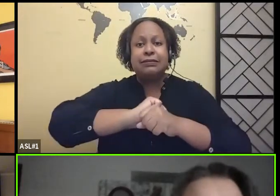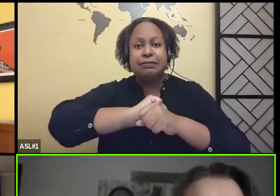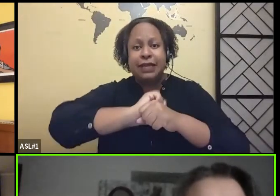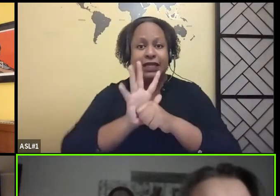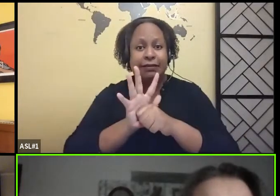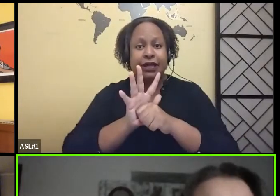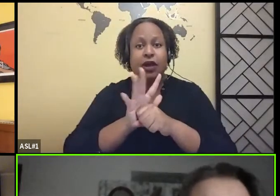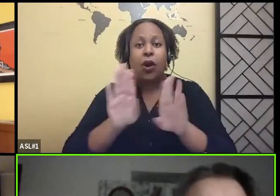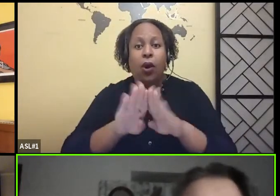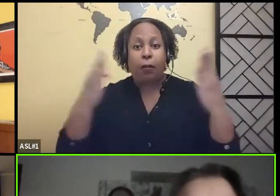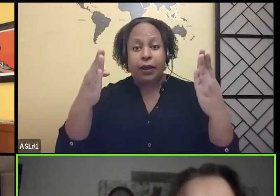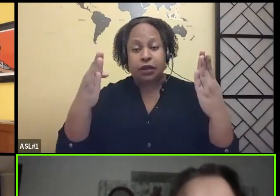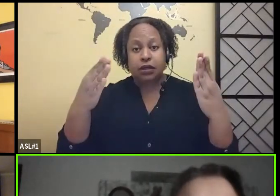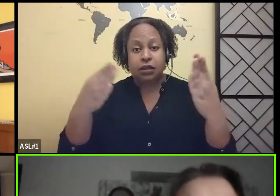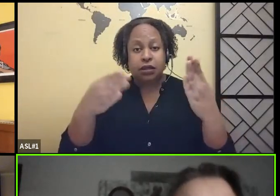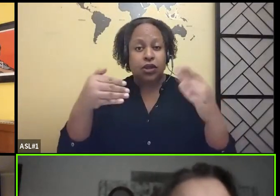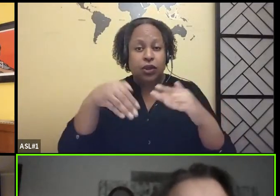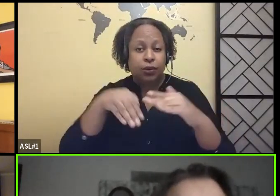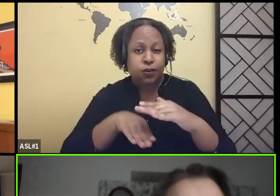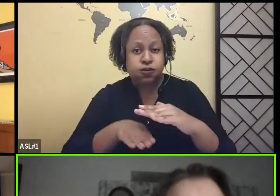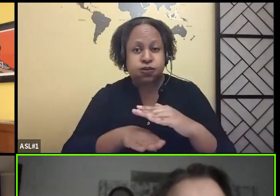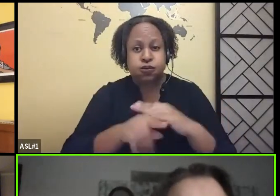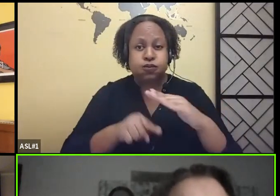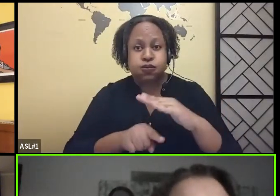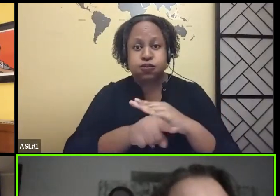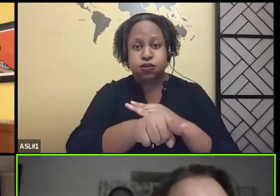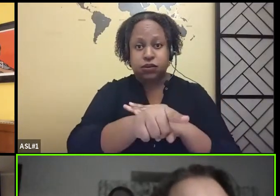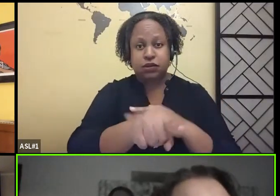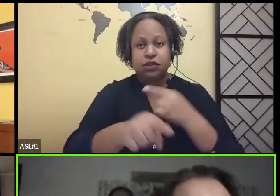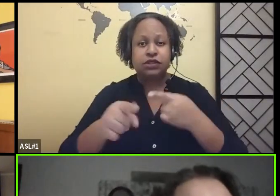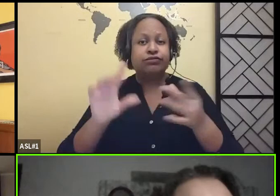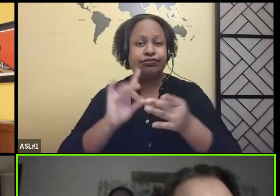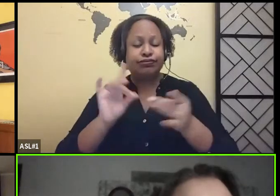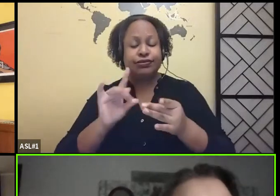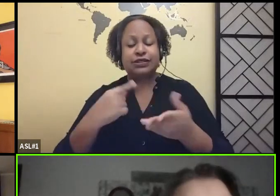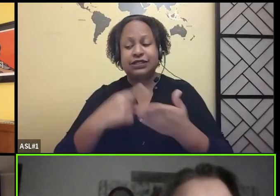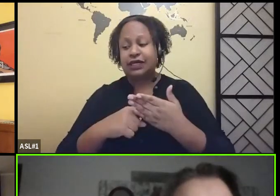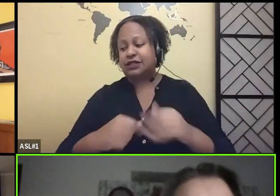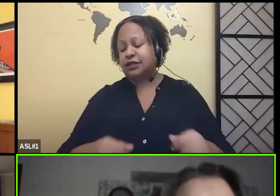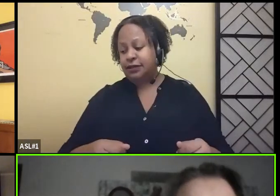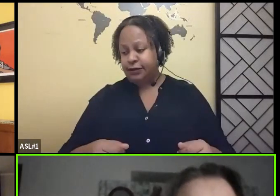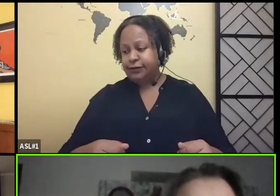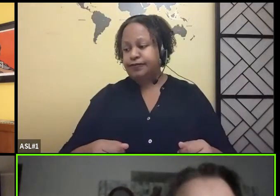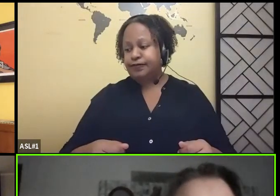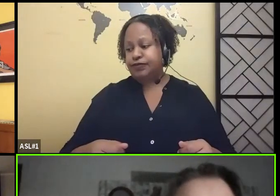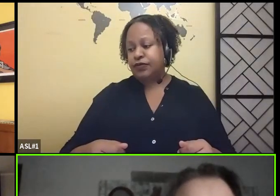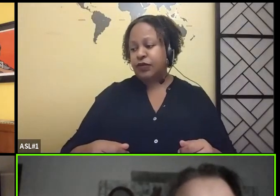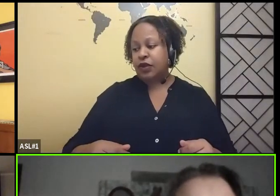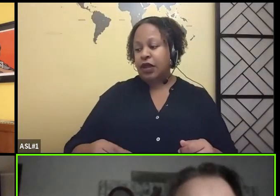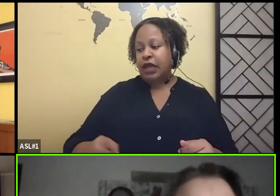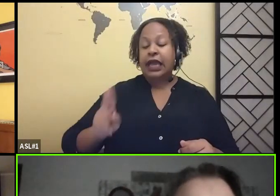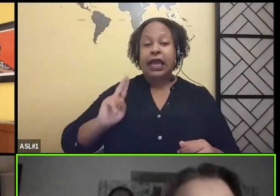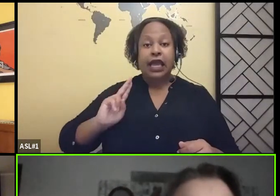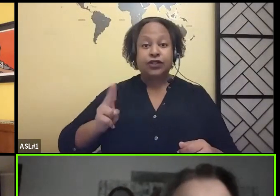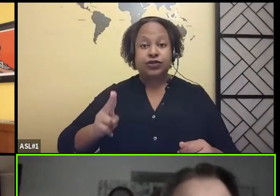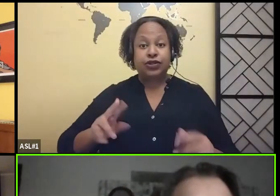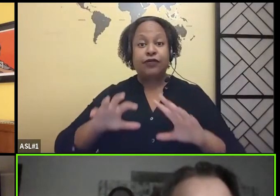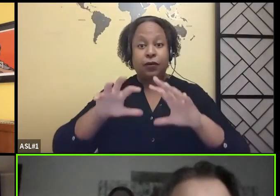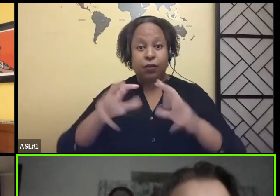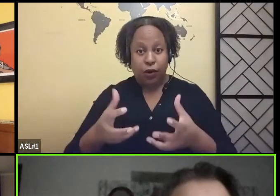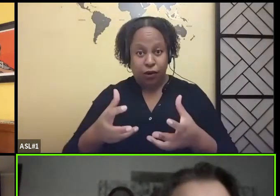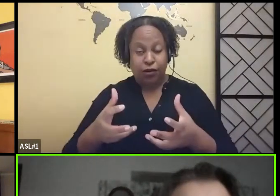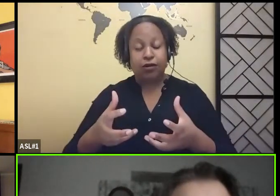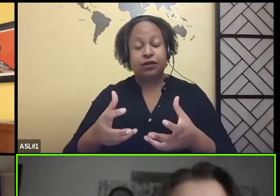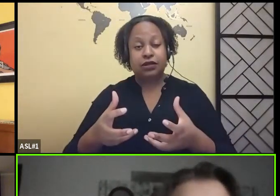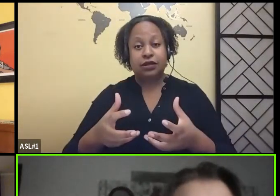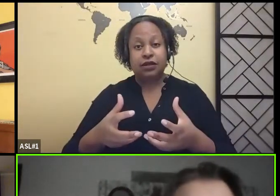just an amazing moment where she says pandemics make, in the history of the world, pandemics always change